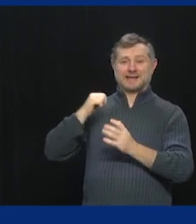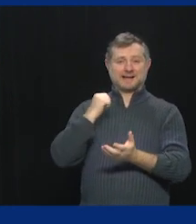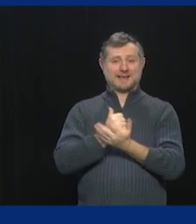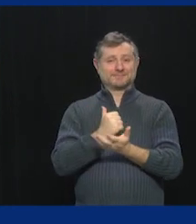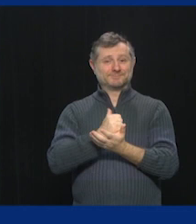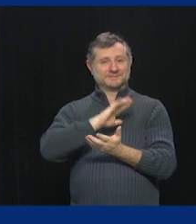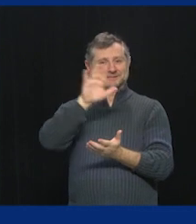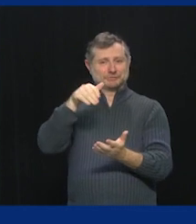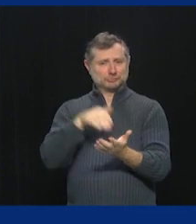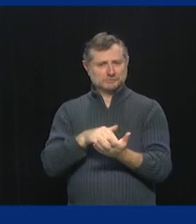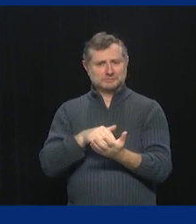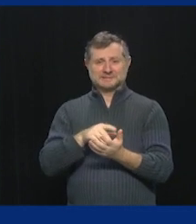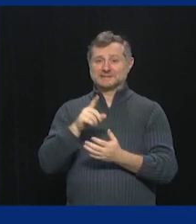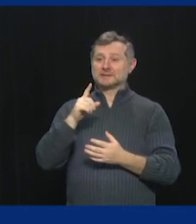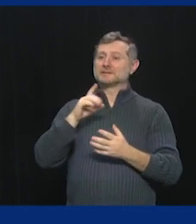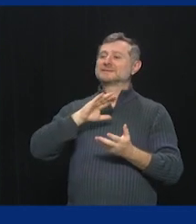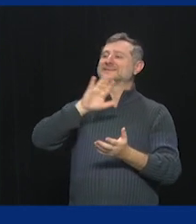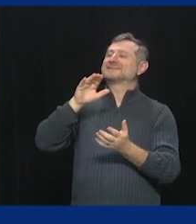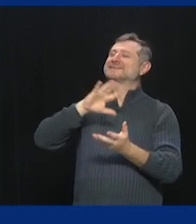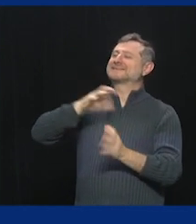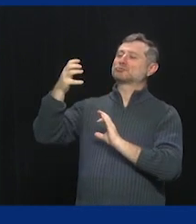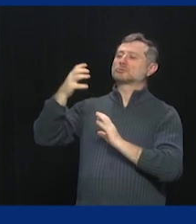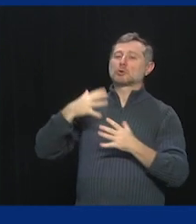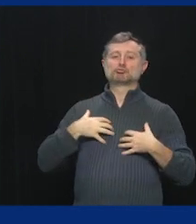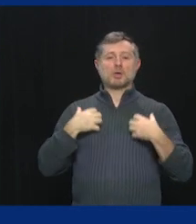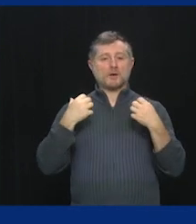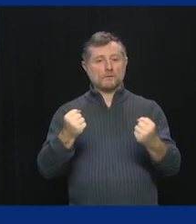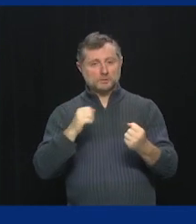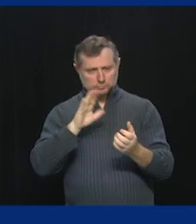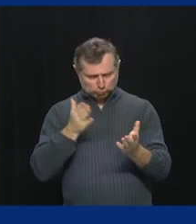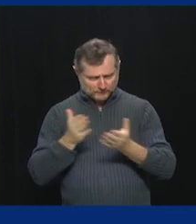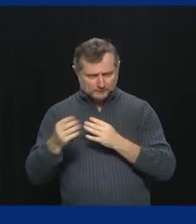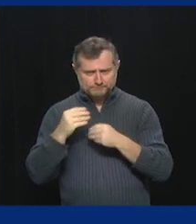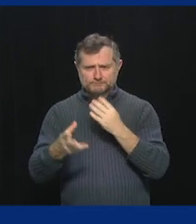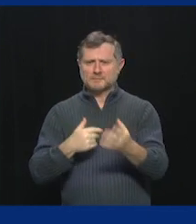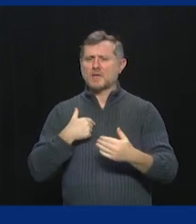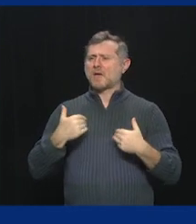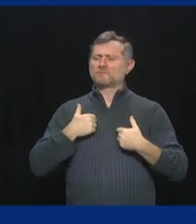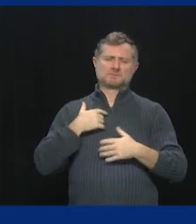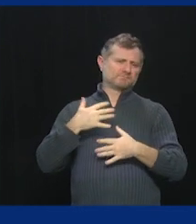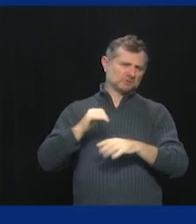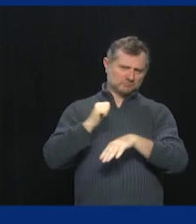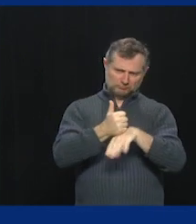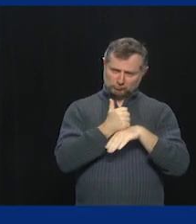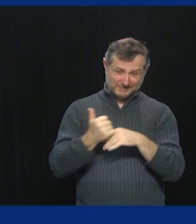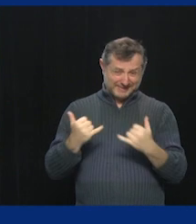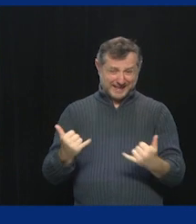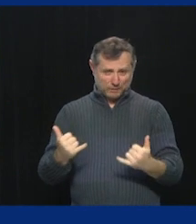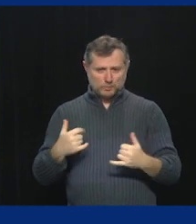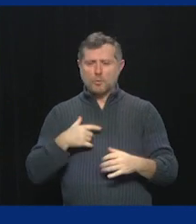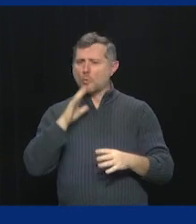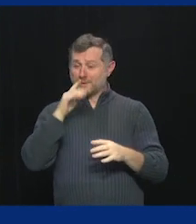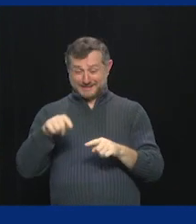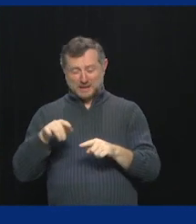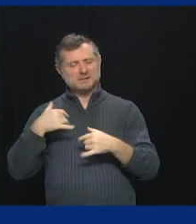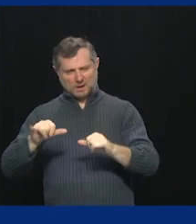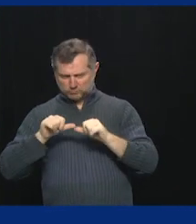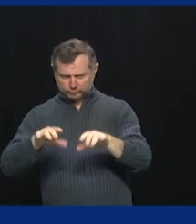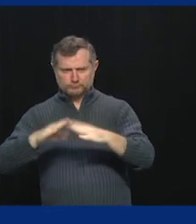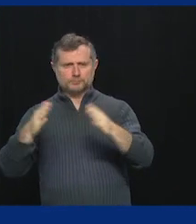disaster recovery centers will be opening. We've already got some sites open today, and they will continue to open.